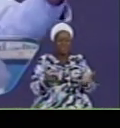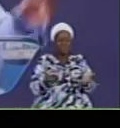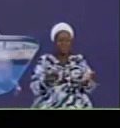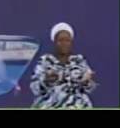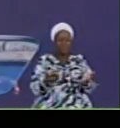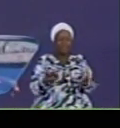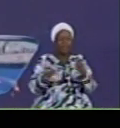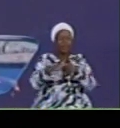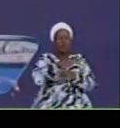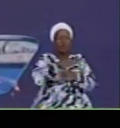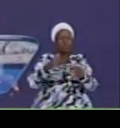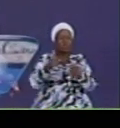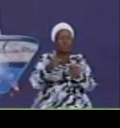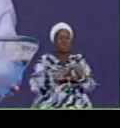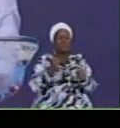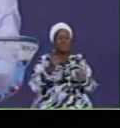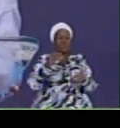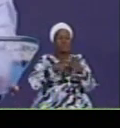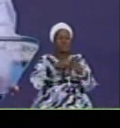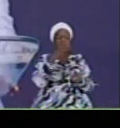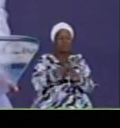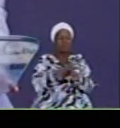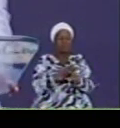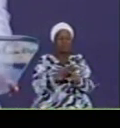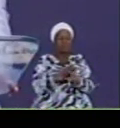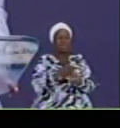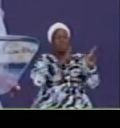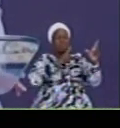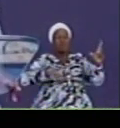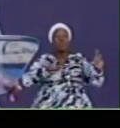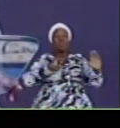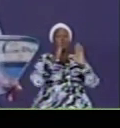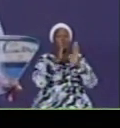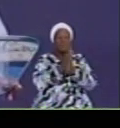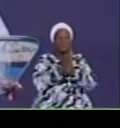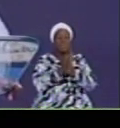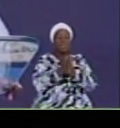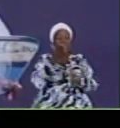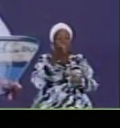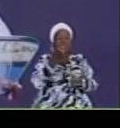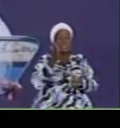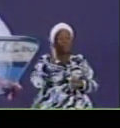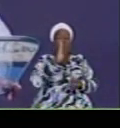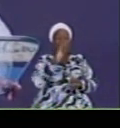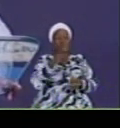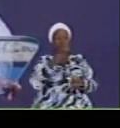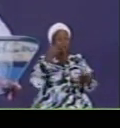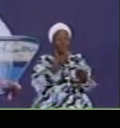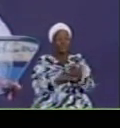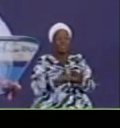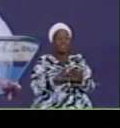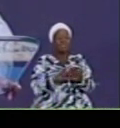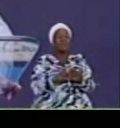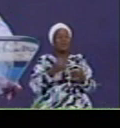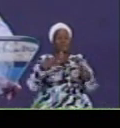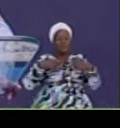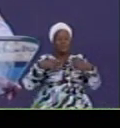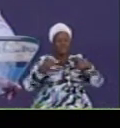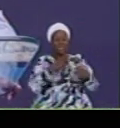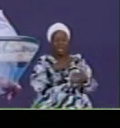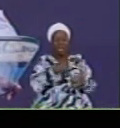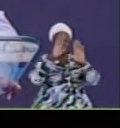Amen. Locations all over the world. Amen. Lord, I pray there will be evidence of healing,